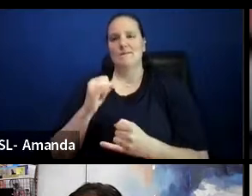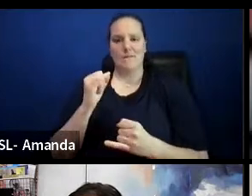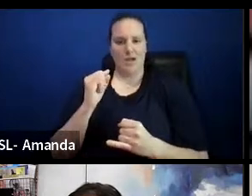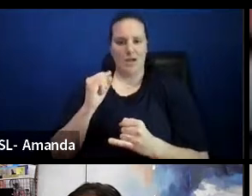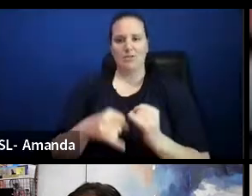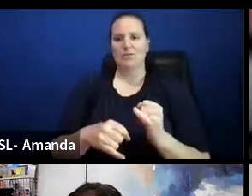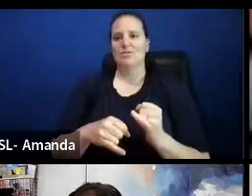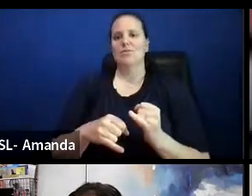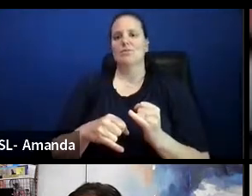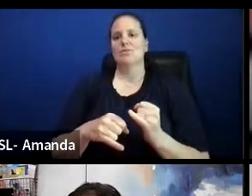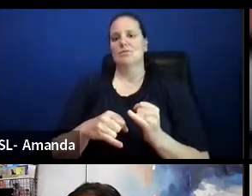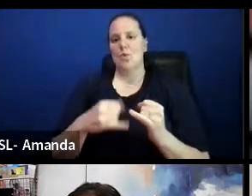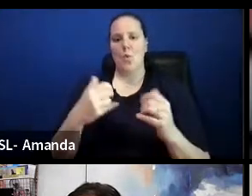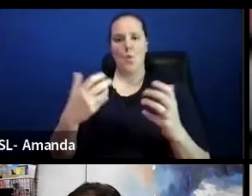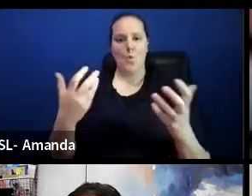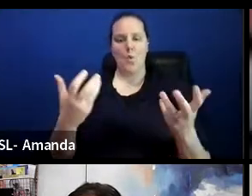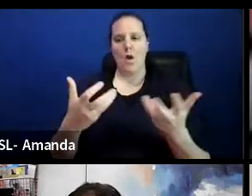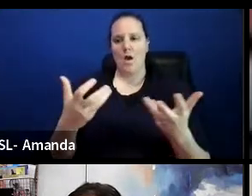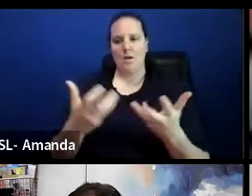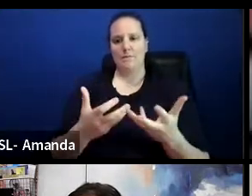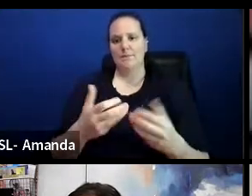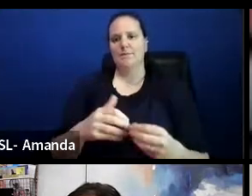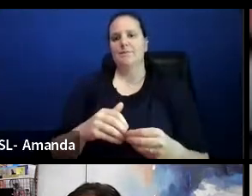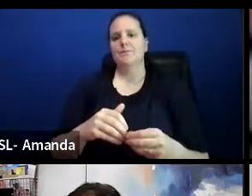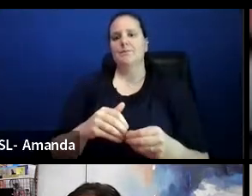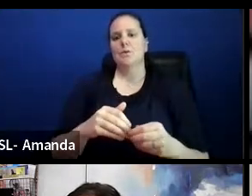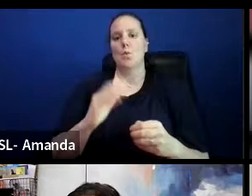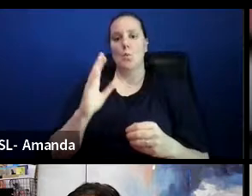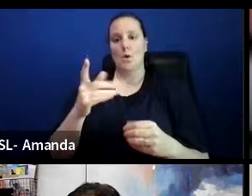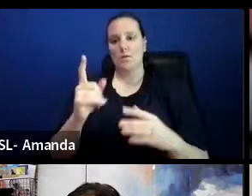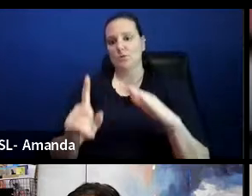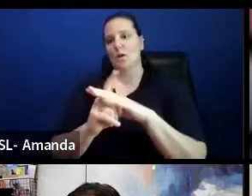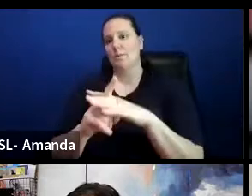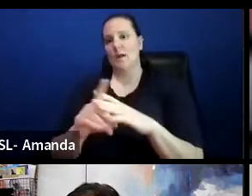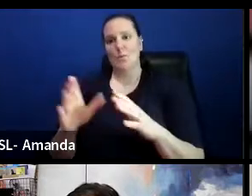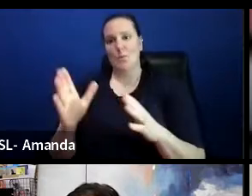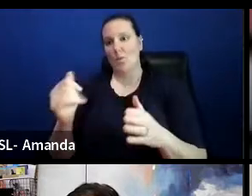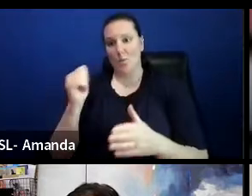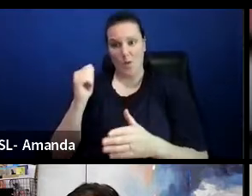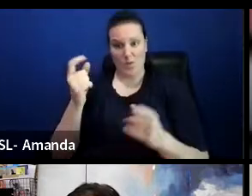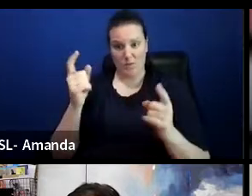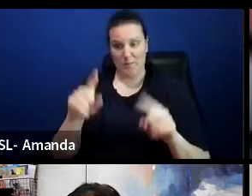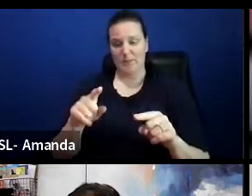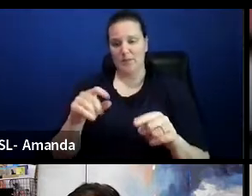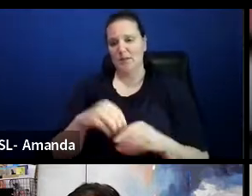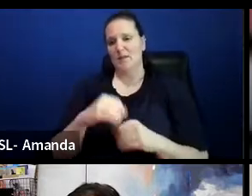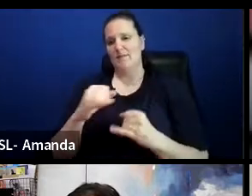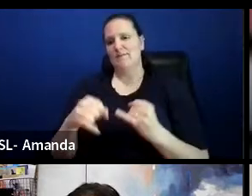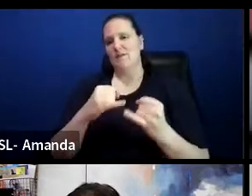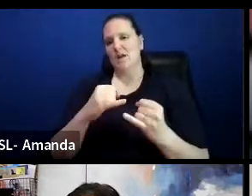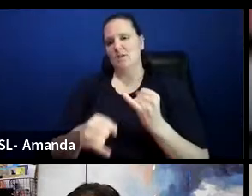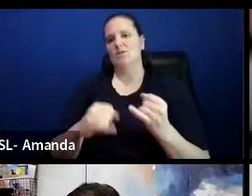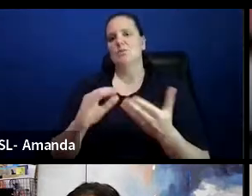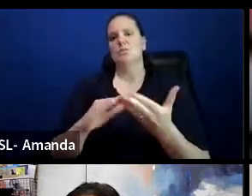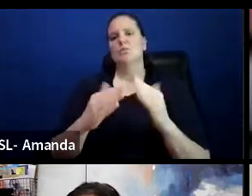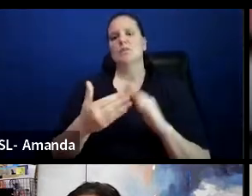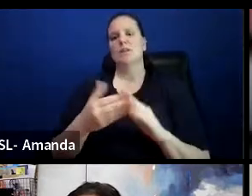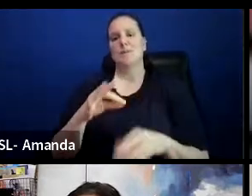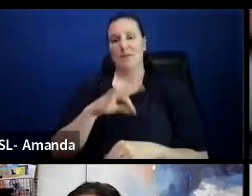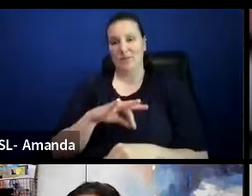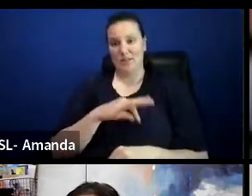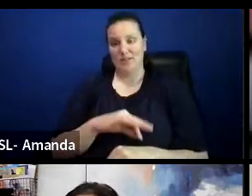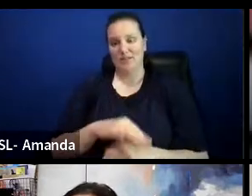arbiter of what will appear and what will not appear in the final community